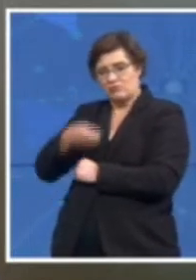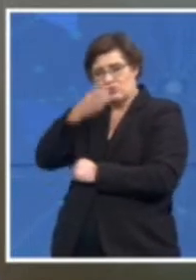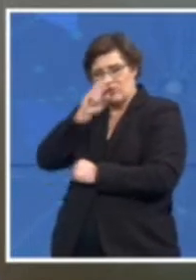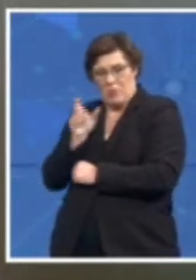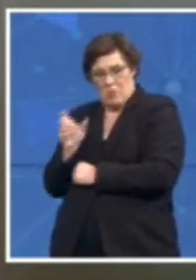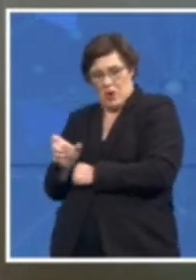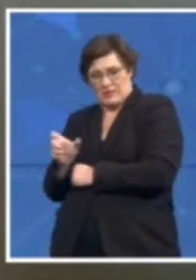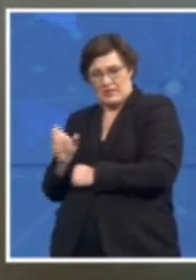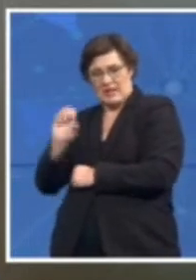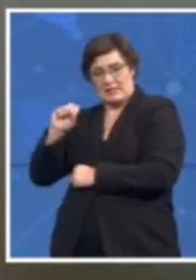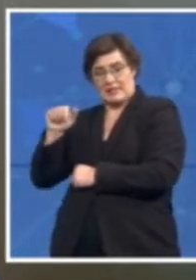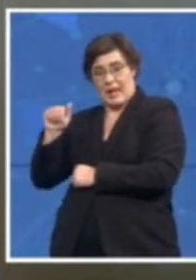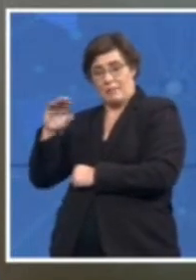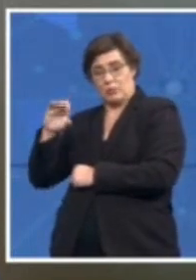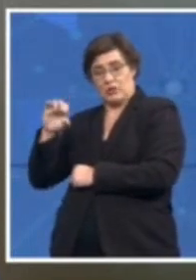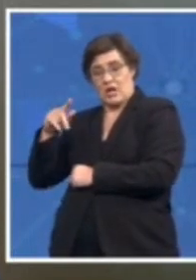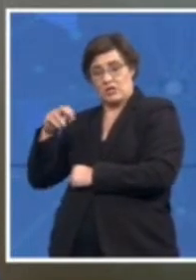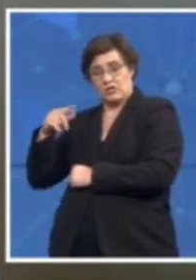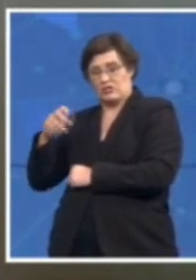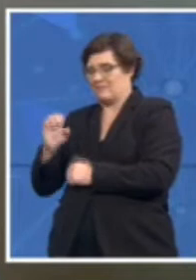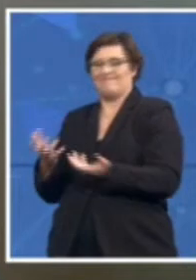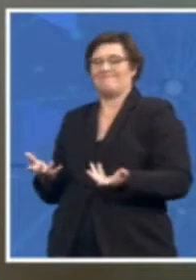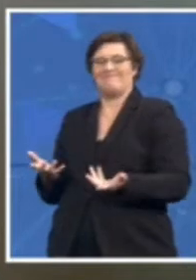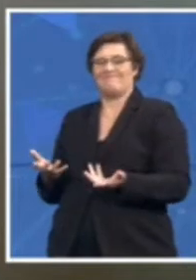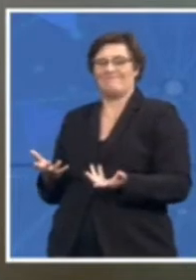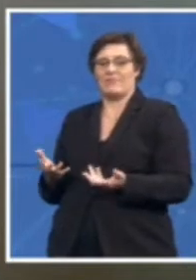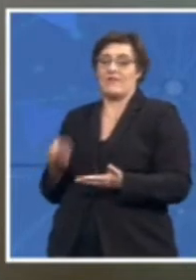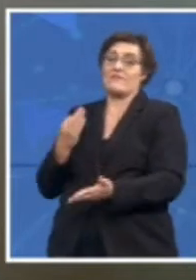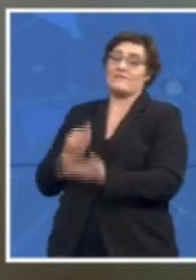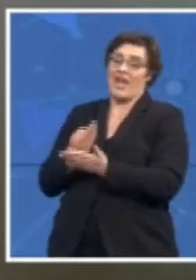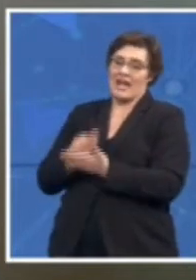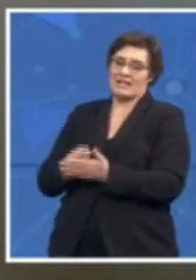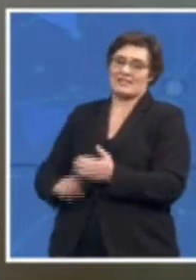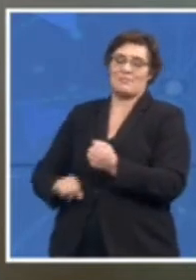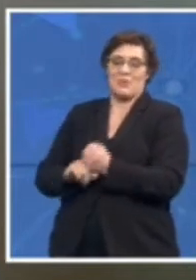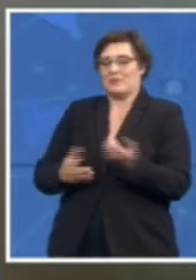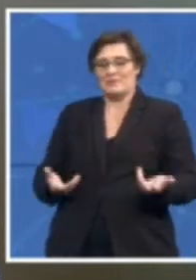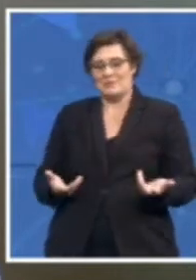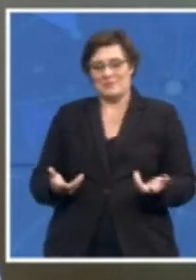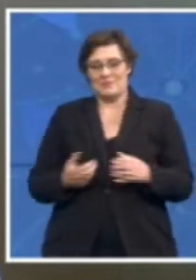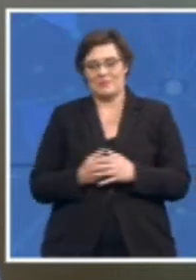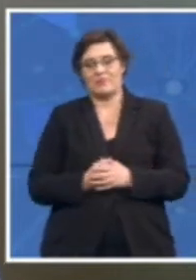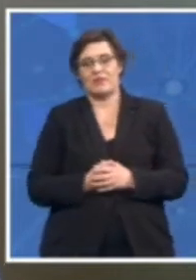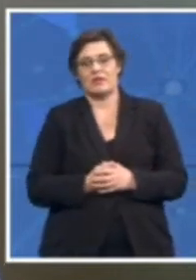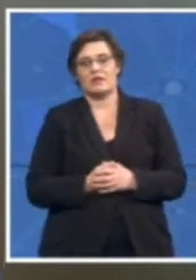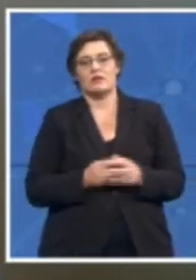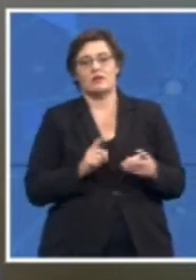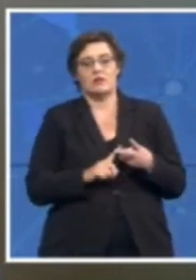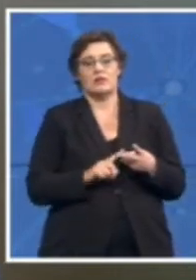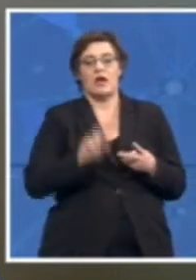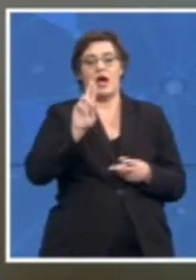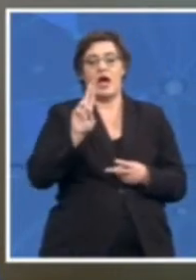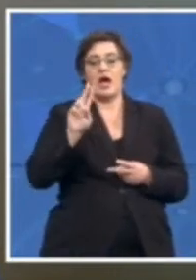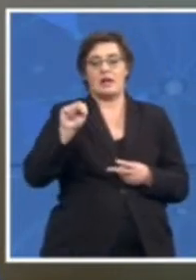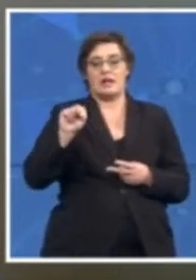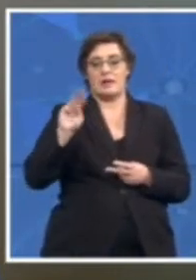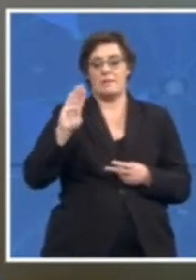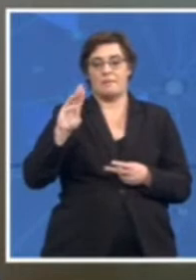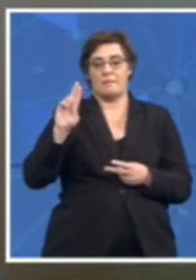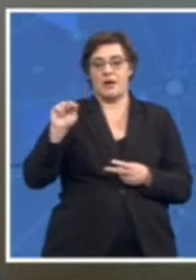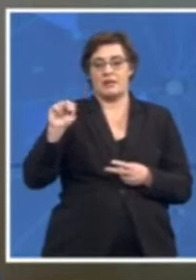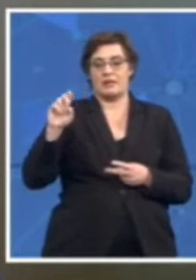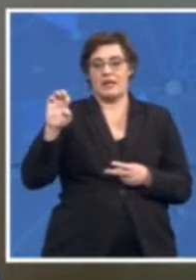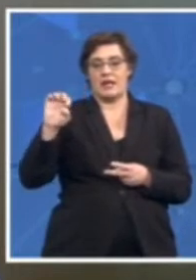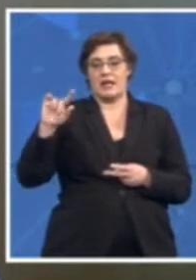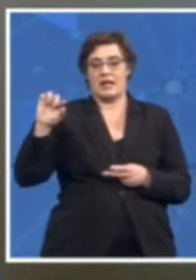substantiated by the facts. Tandu, as far as unbundling is concerned, from an Eskom perspective, we are on